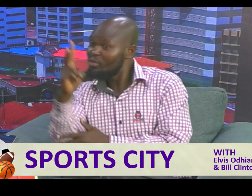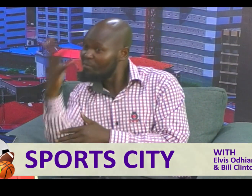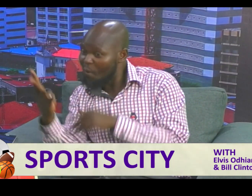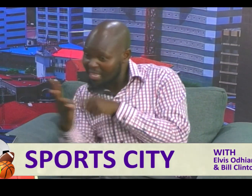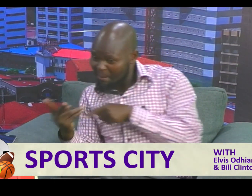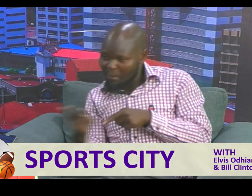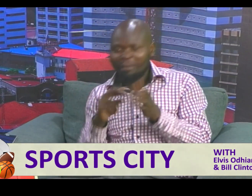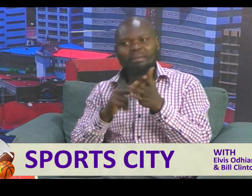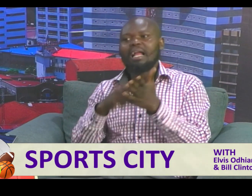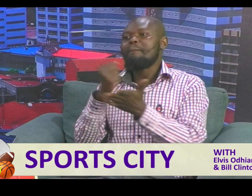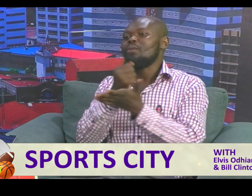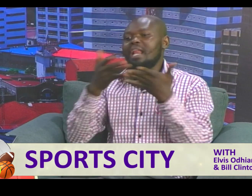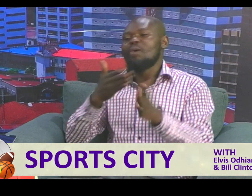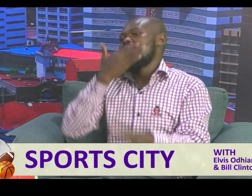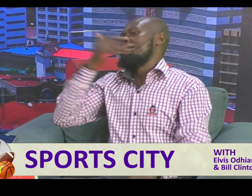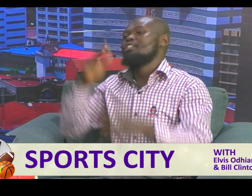good. In